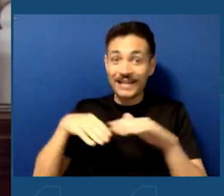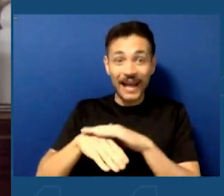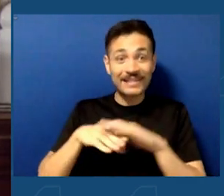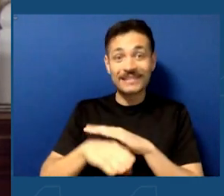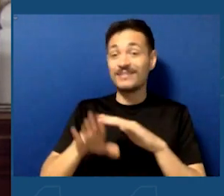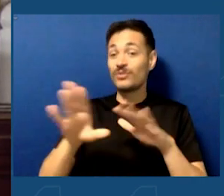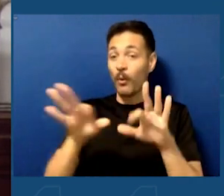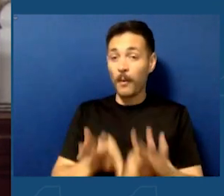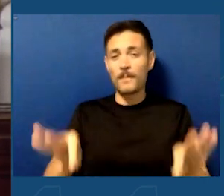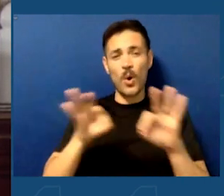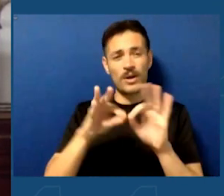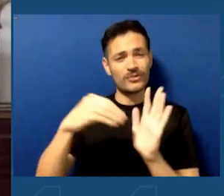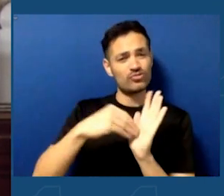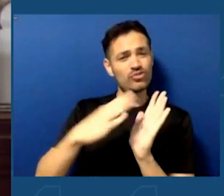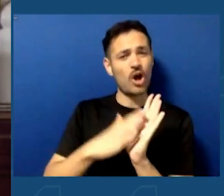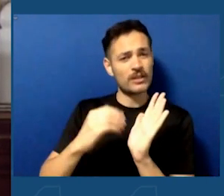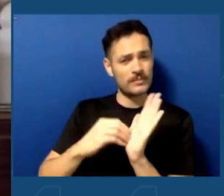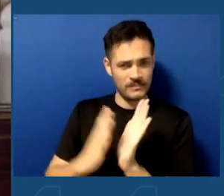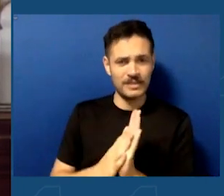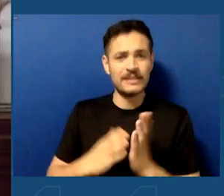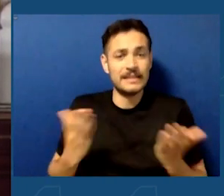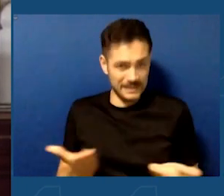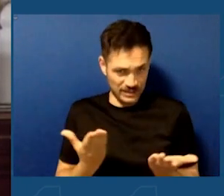York State.